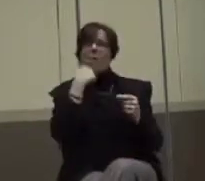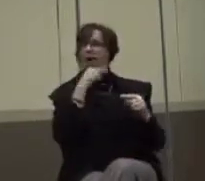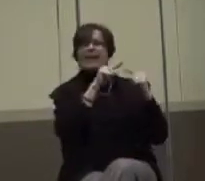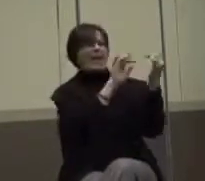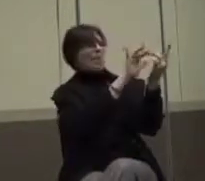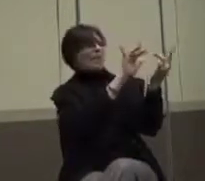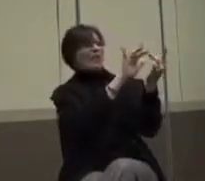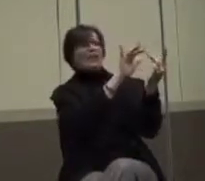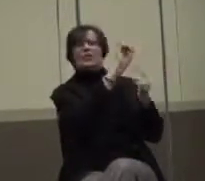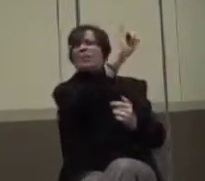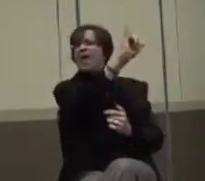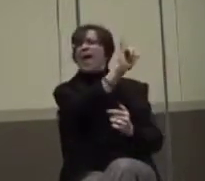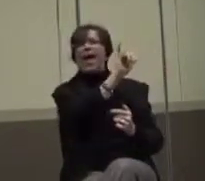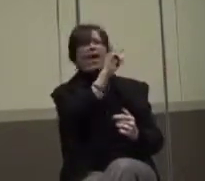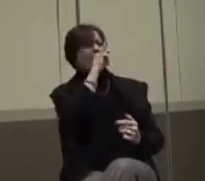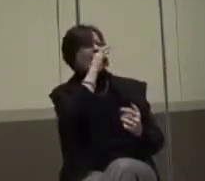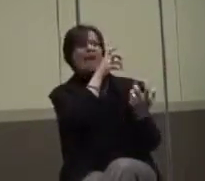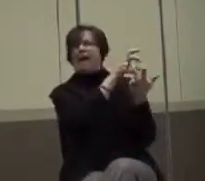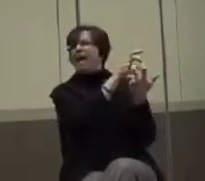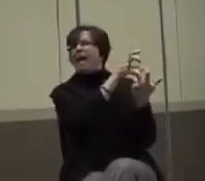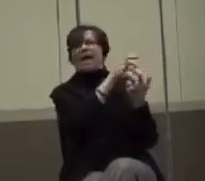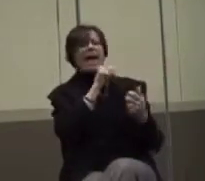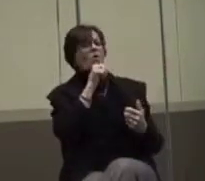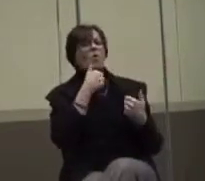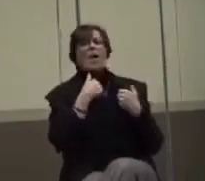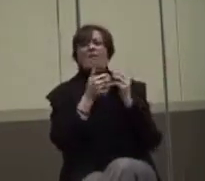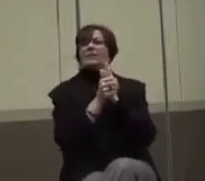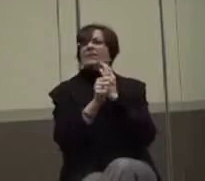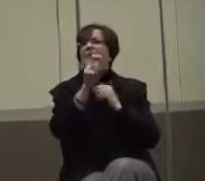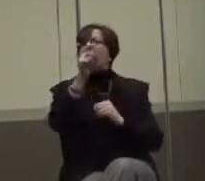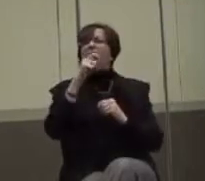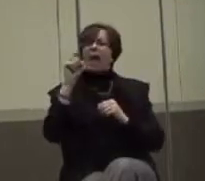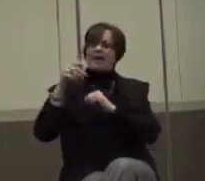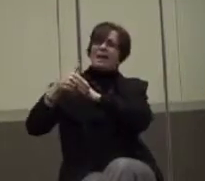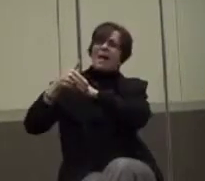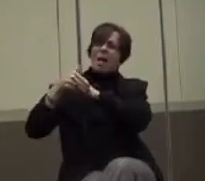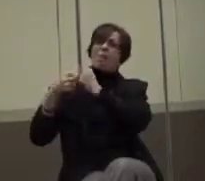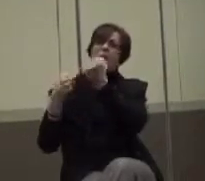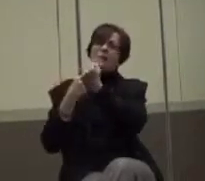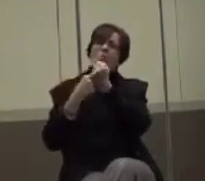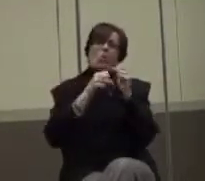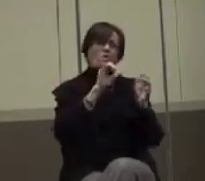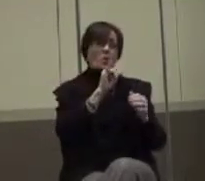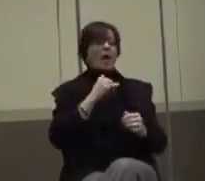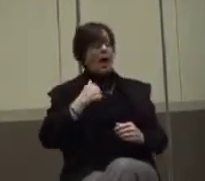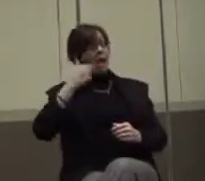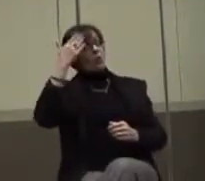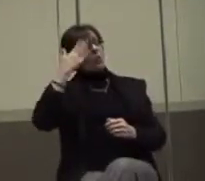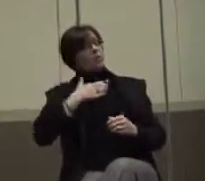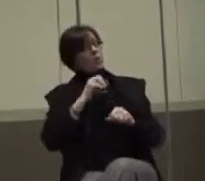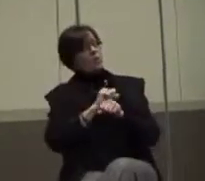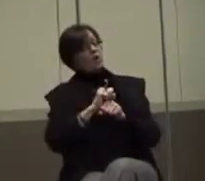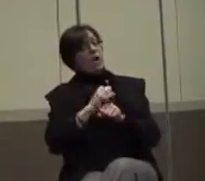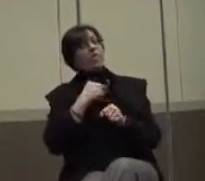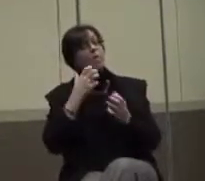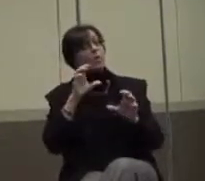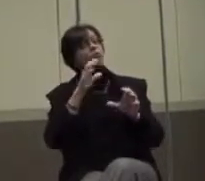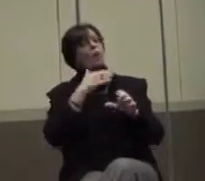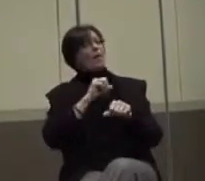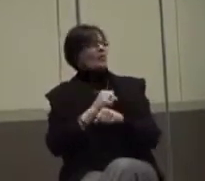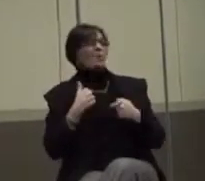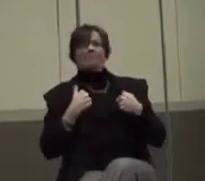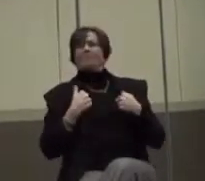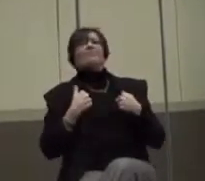I don't have the skills necessary and I need some help and support to do that. I know it's my job. I want to do my job, but I can't do it